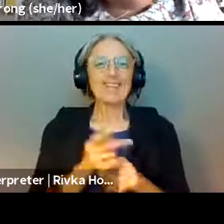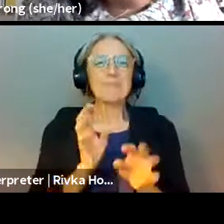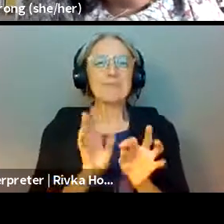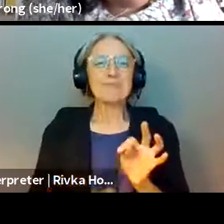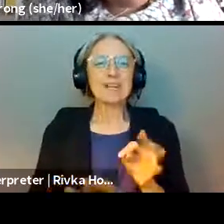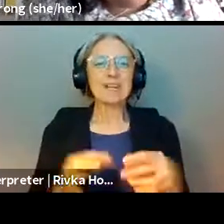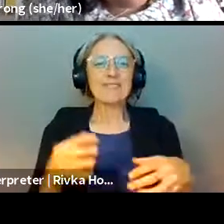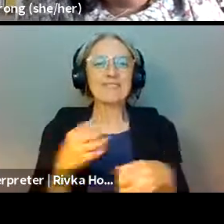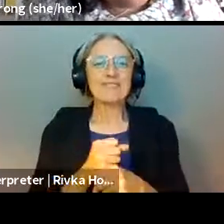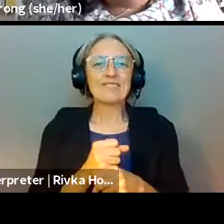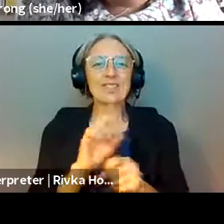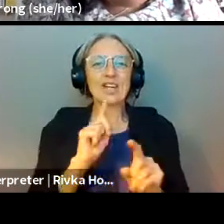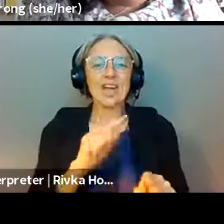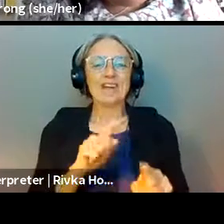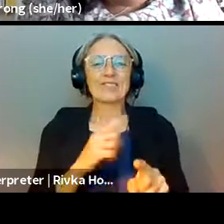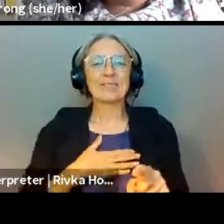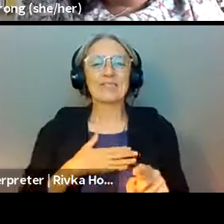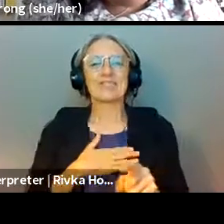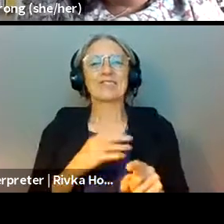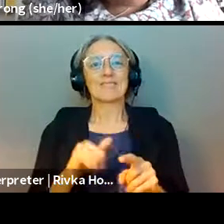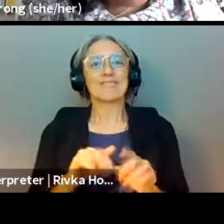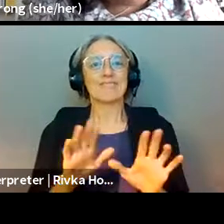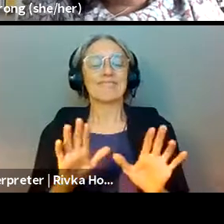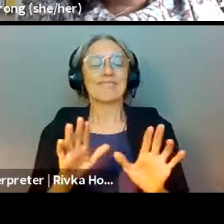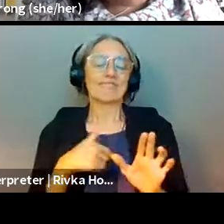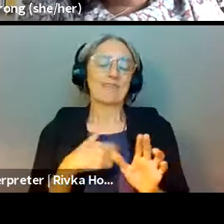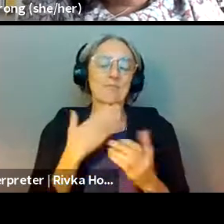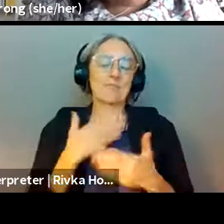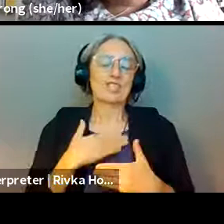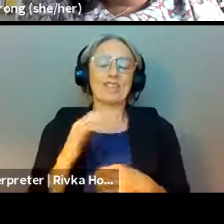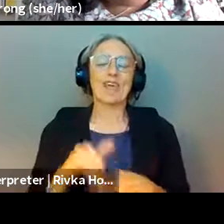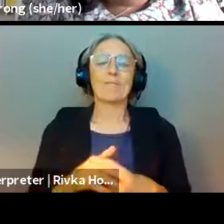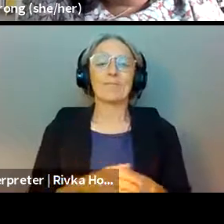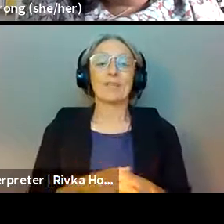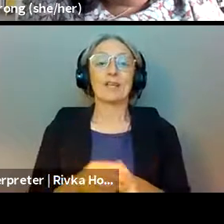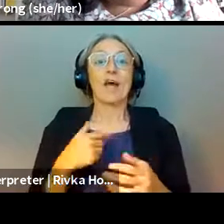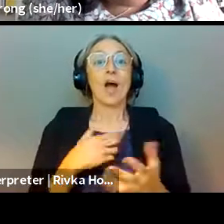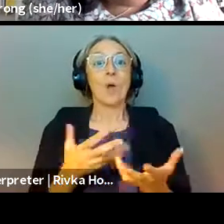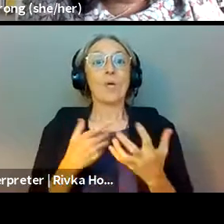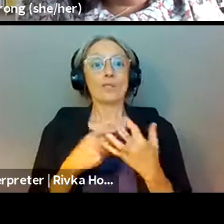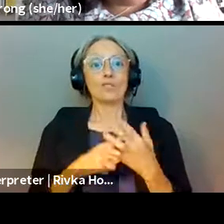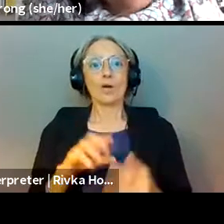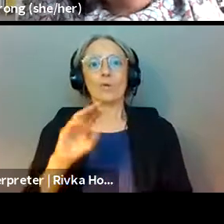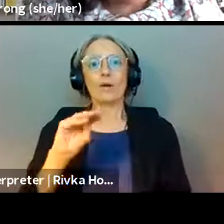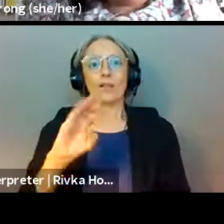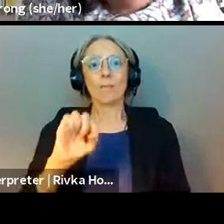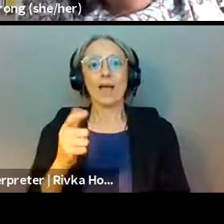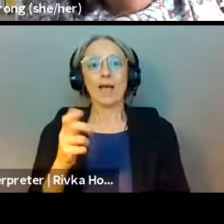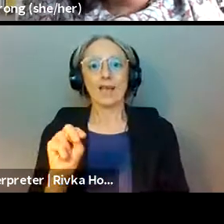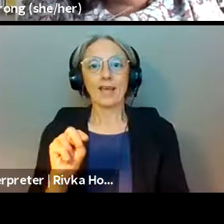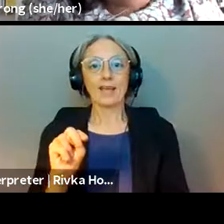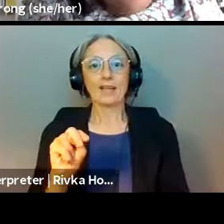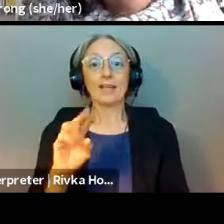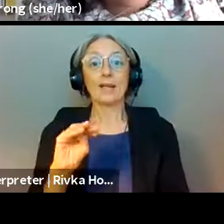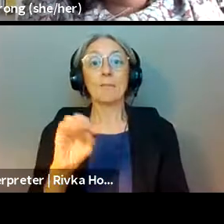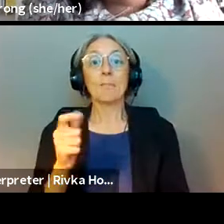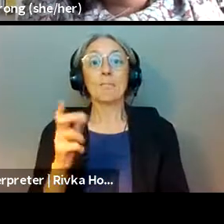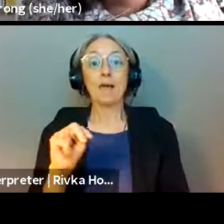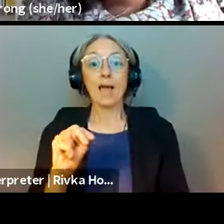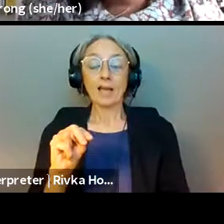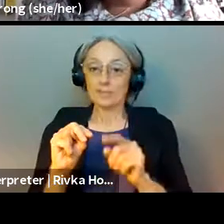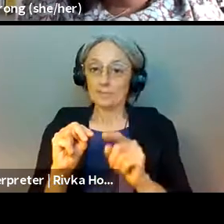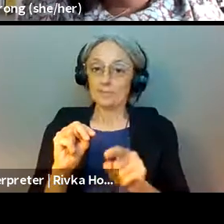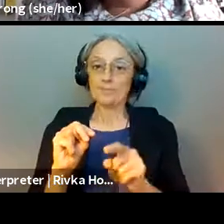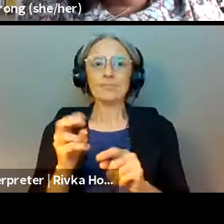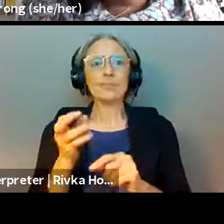as possible, that would be great. But I would love to start with Megan. Megan, we're about to have a